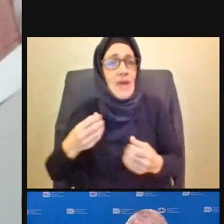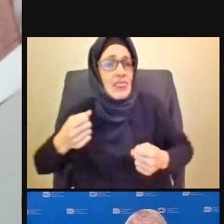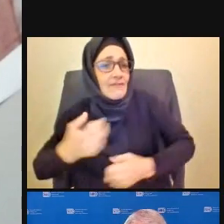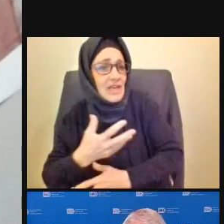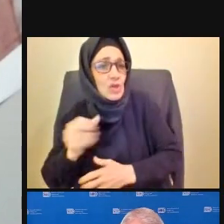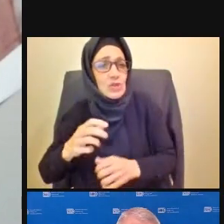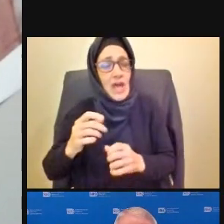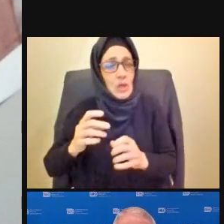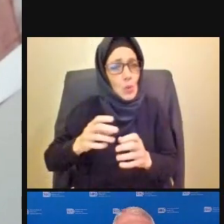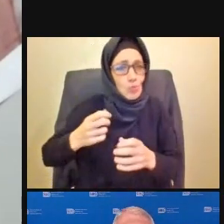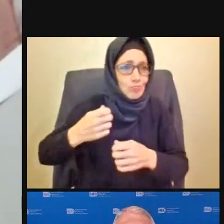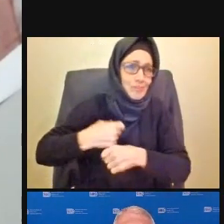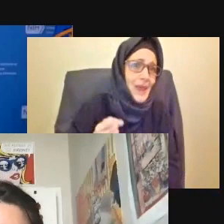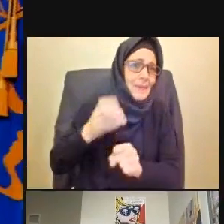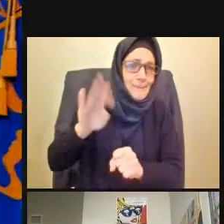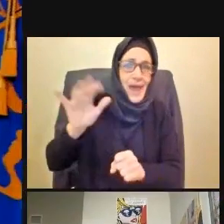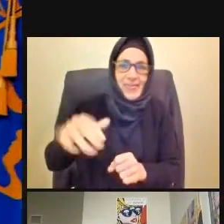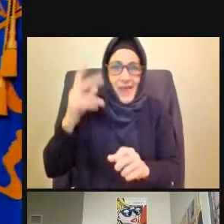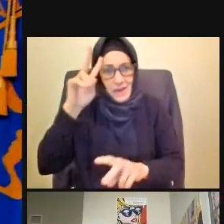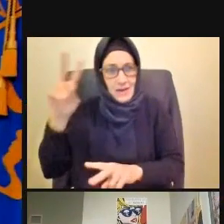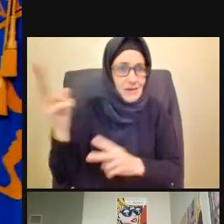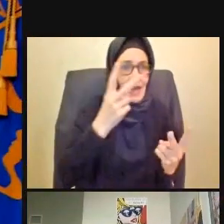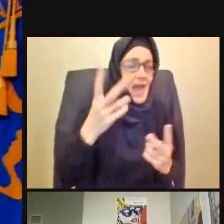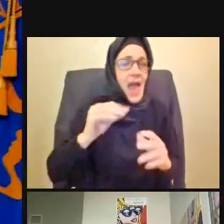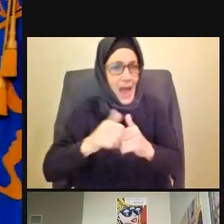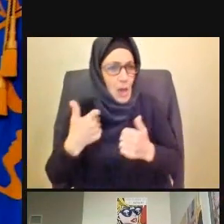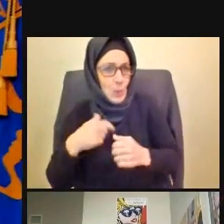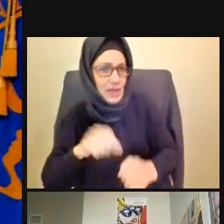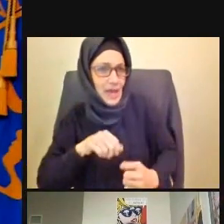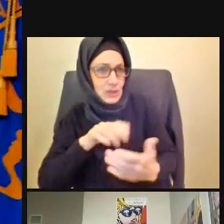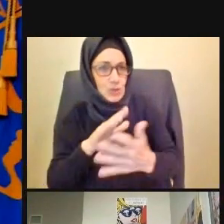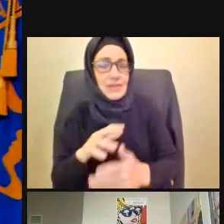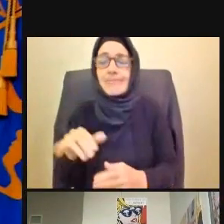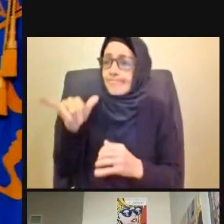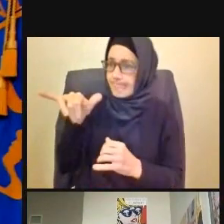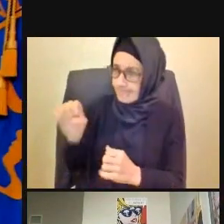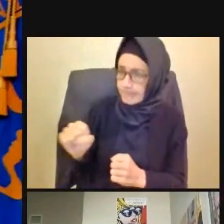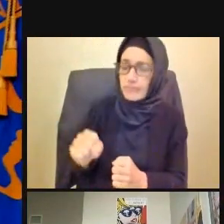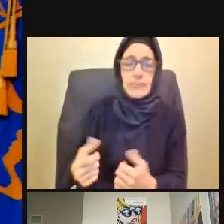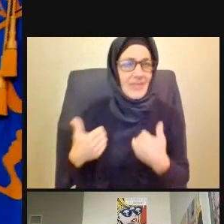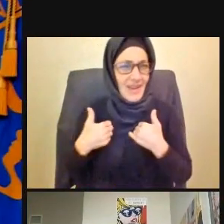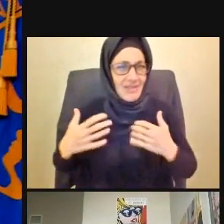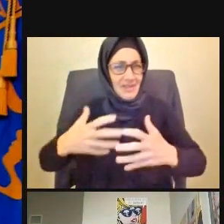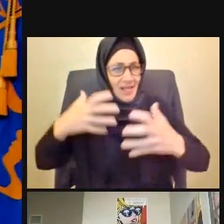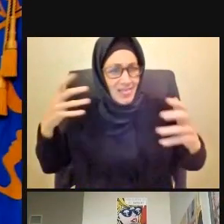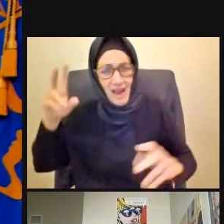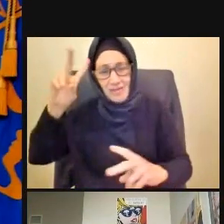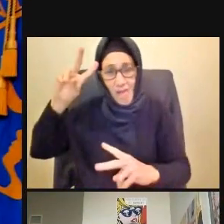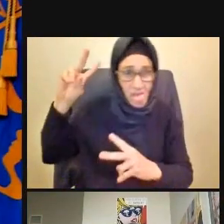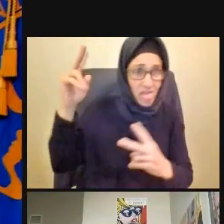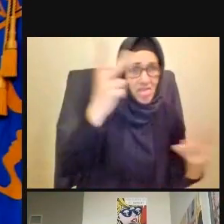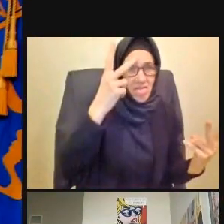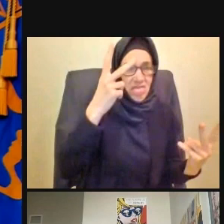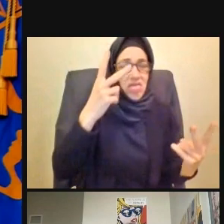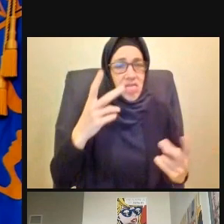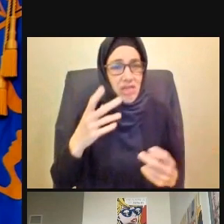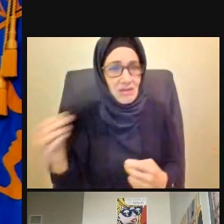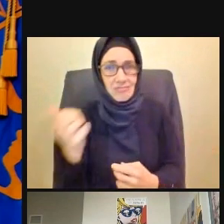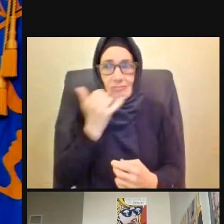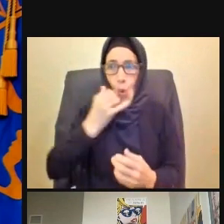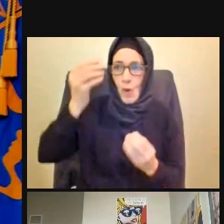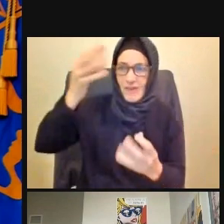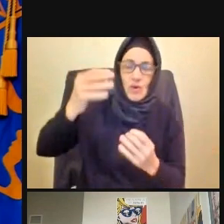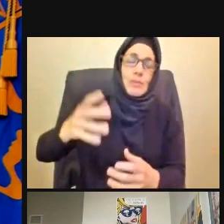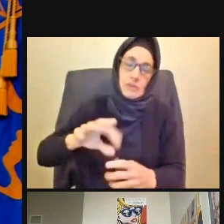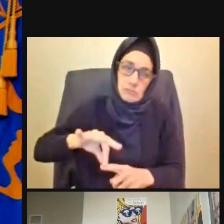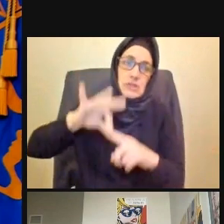best address this? Yes, there is a considerable amount of misinformation and disinformation, particularly on social